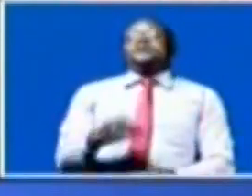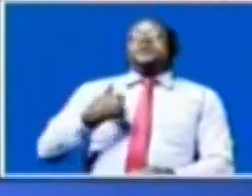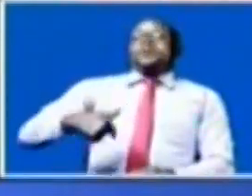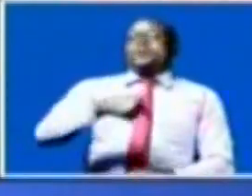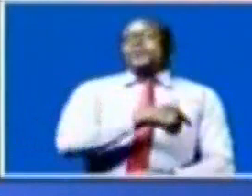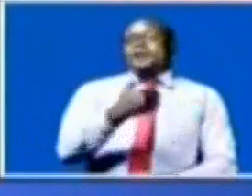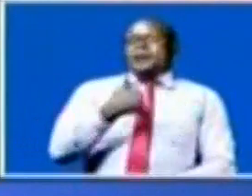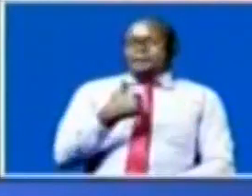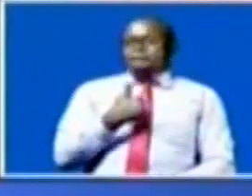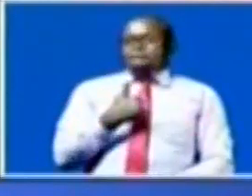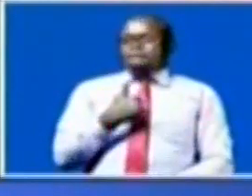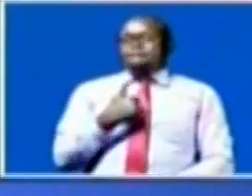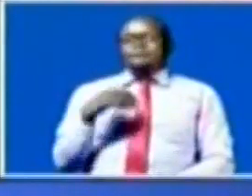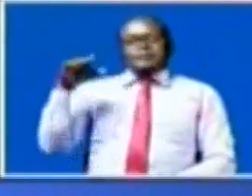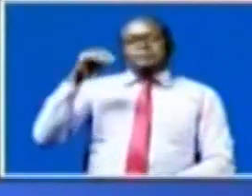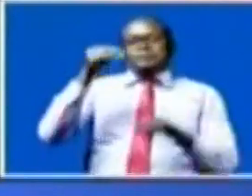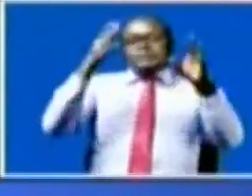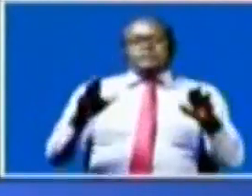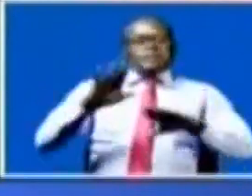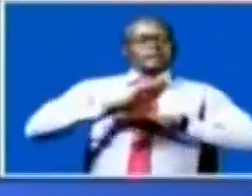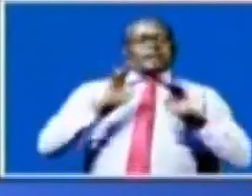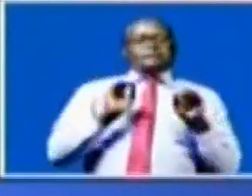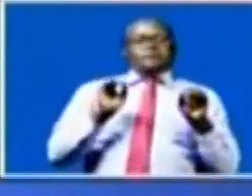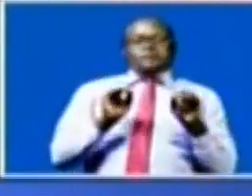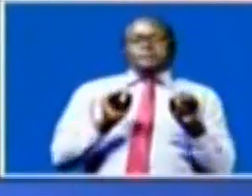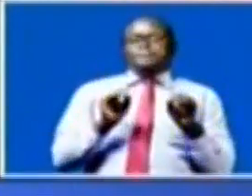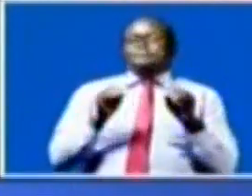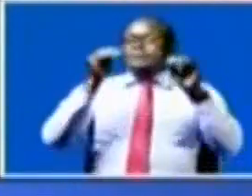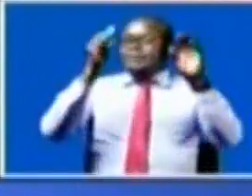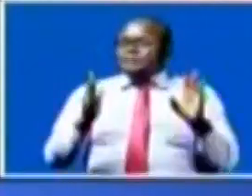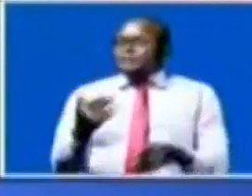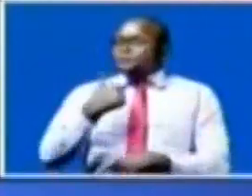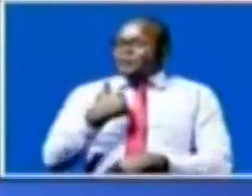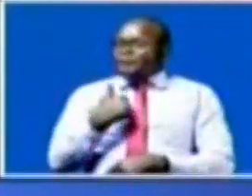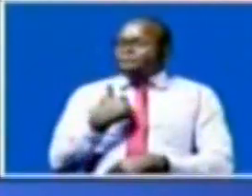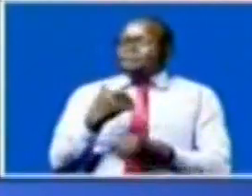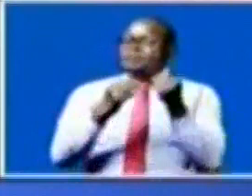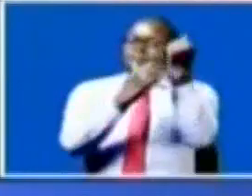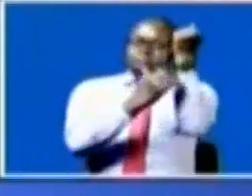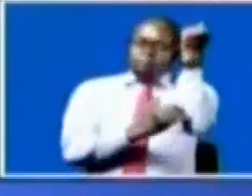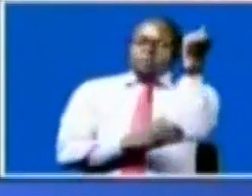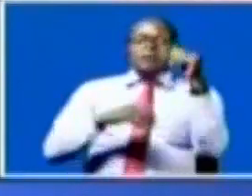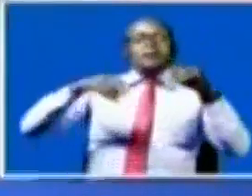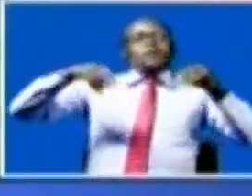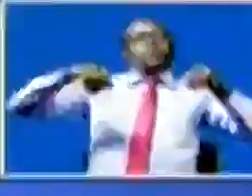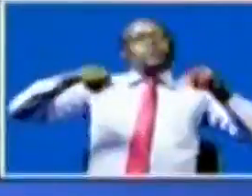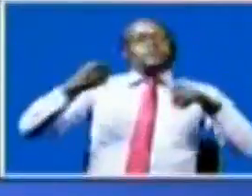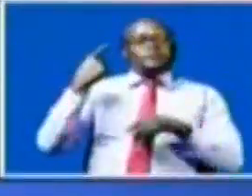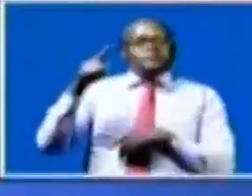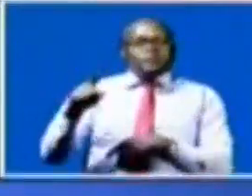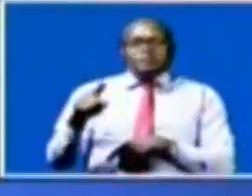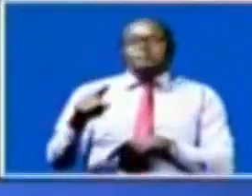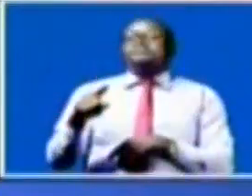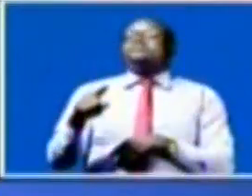have lack of teachers, and the kind of teaching we have are very poor quality. So